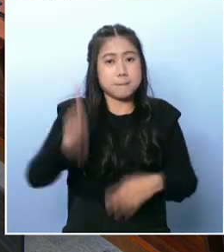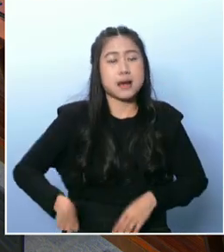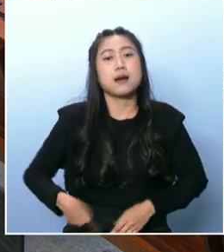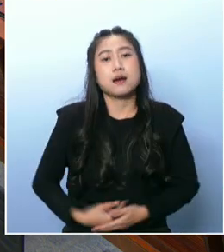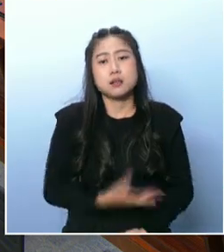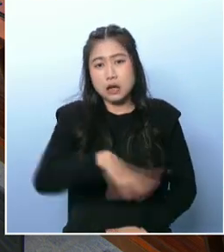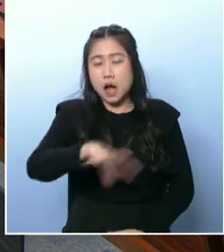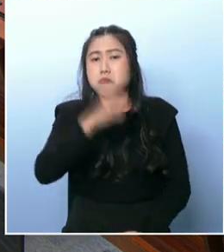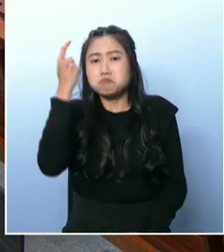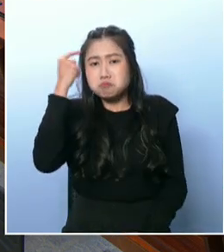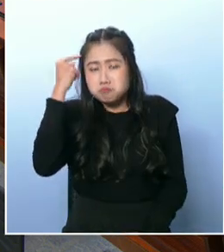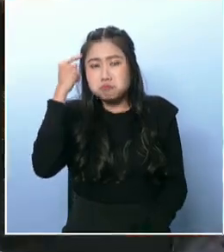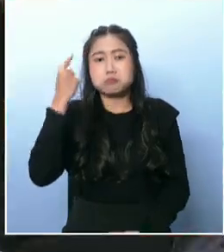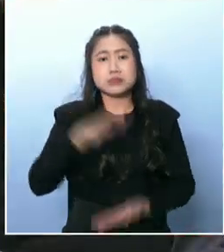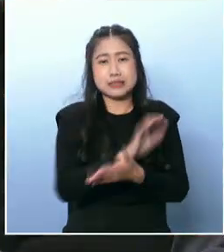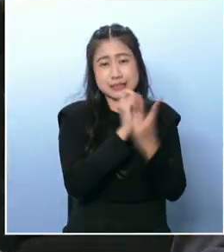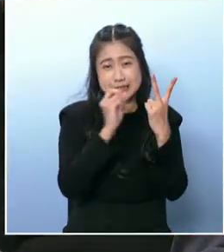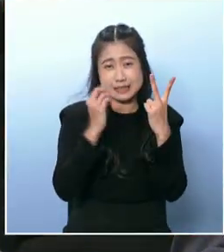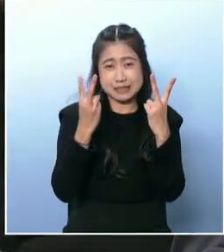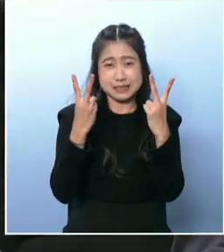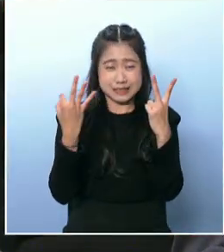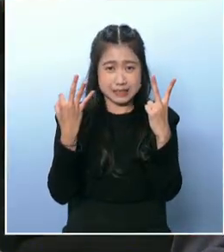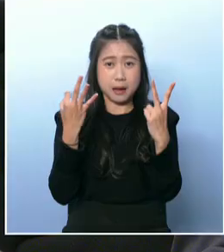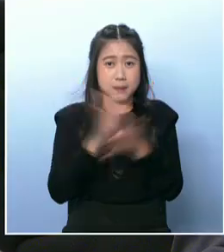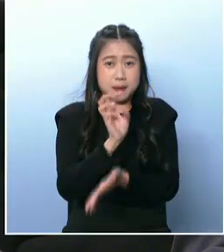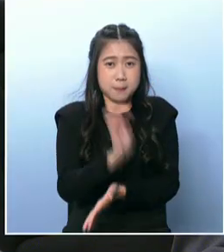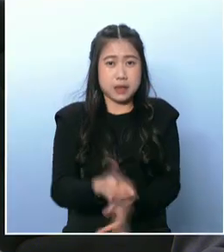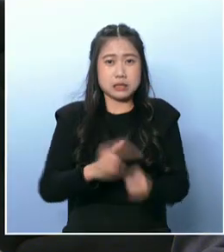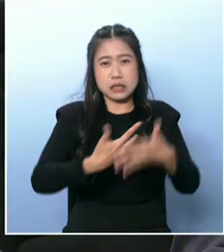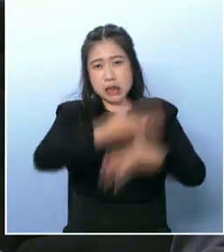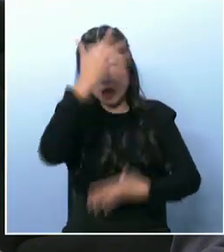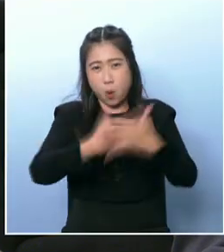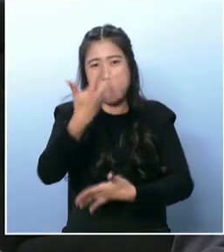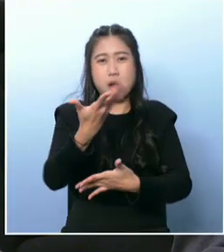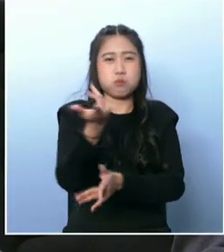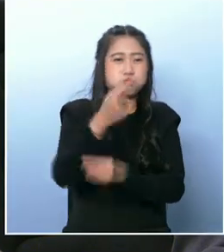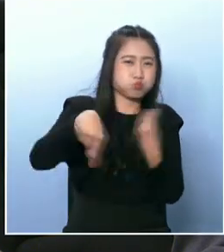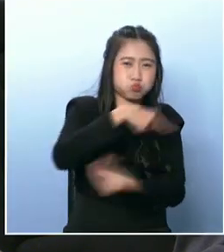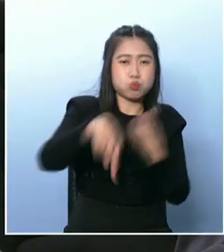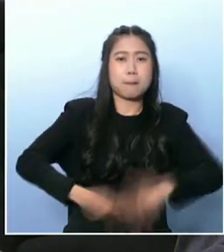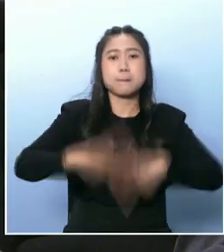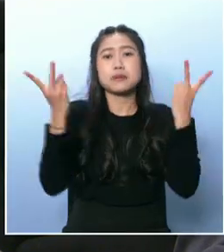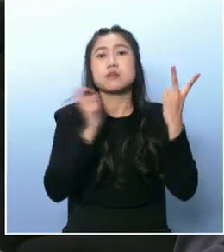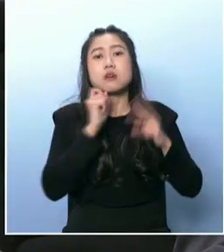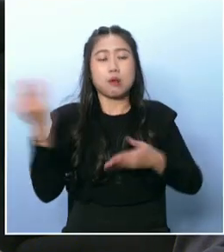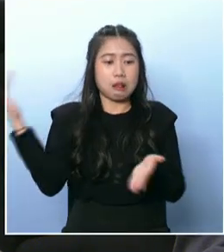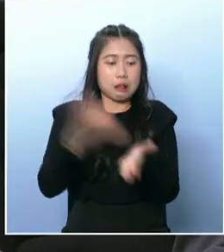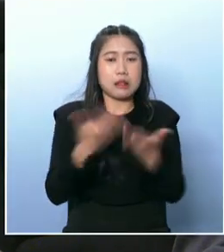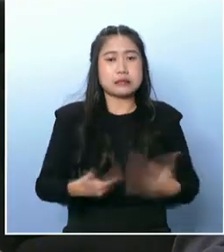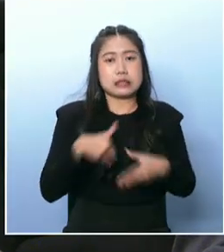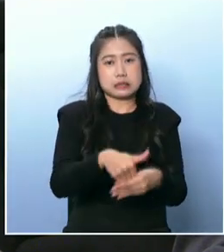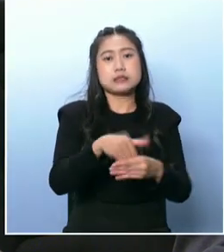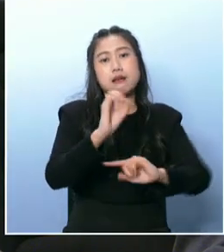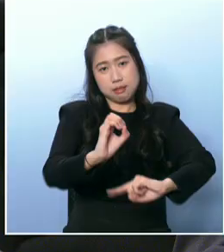incentive scheme is being rolled out in 2023. And the market has experienced some changes since